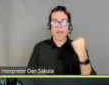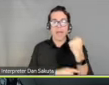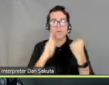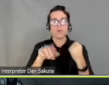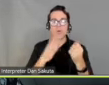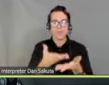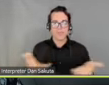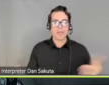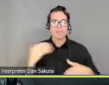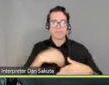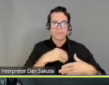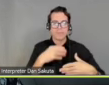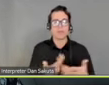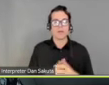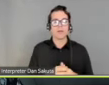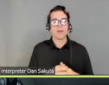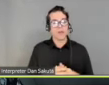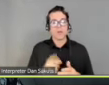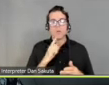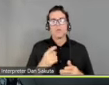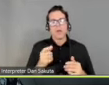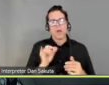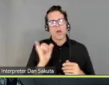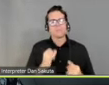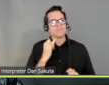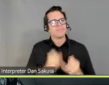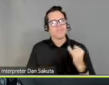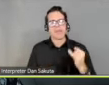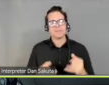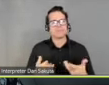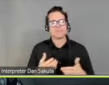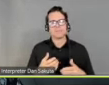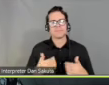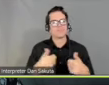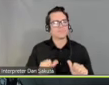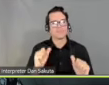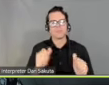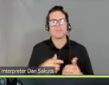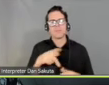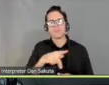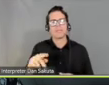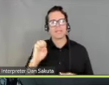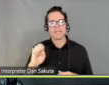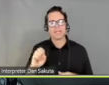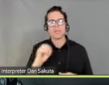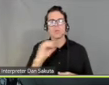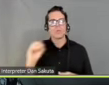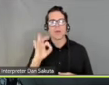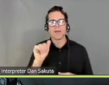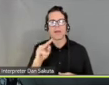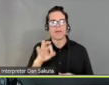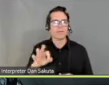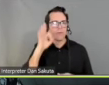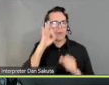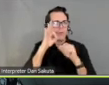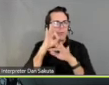you could also consider wearing, a PPE, like an N95, obviously one with no valve, right, so that that's not creating a